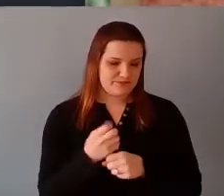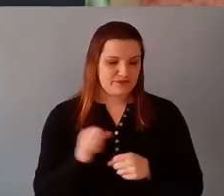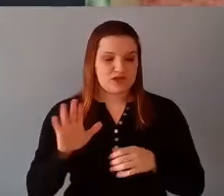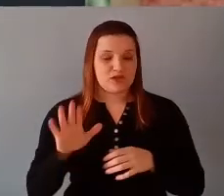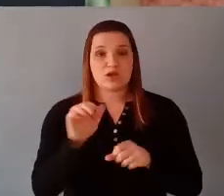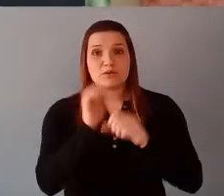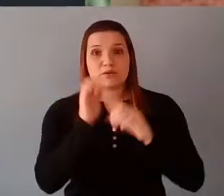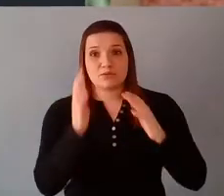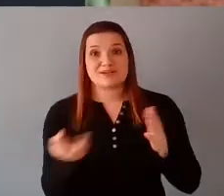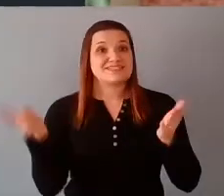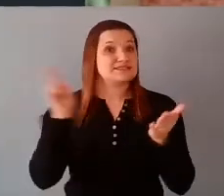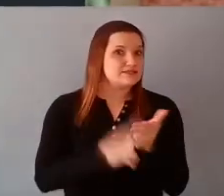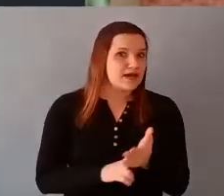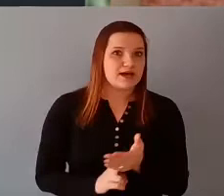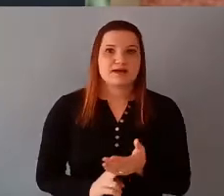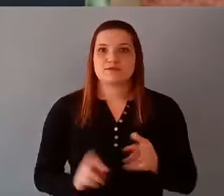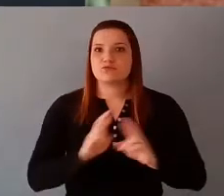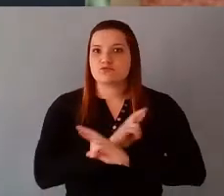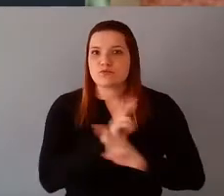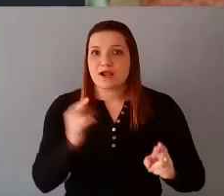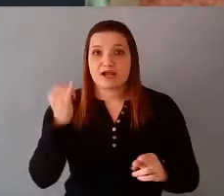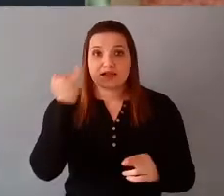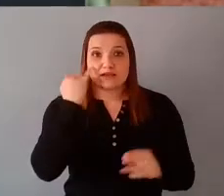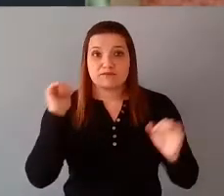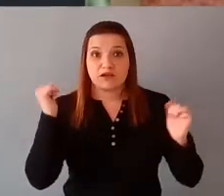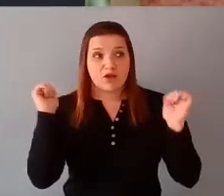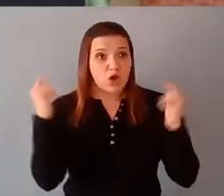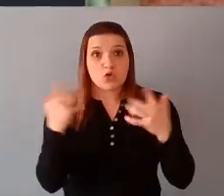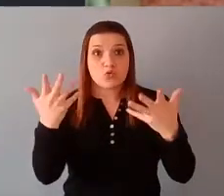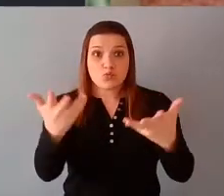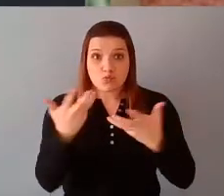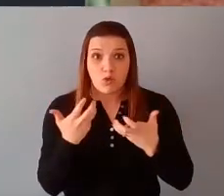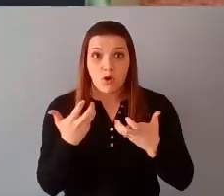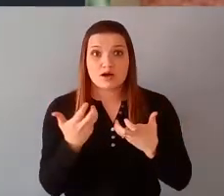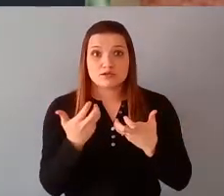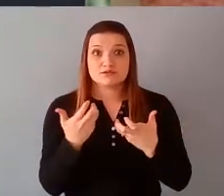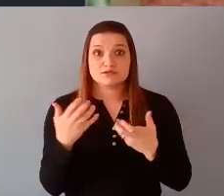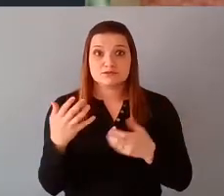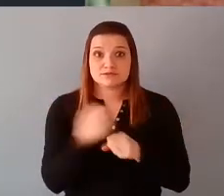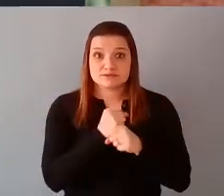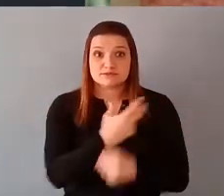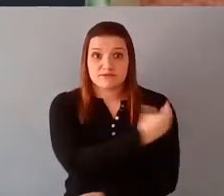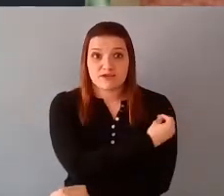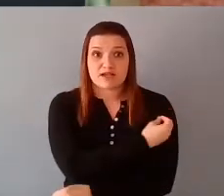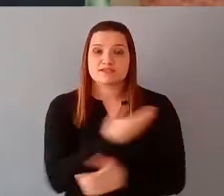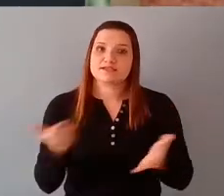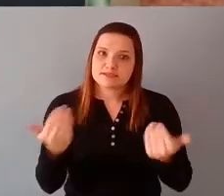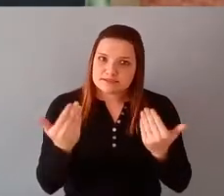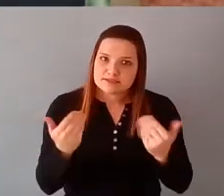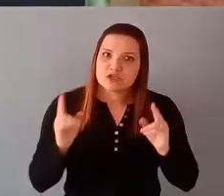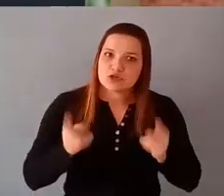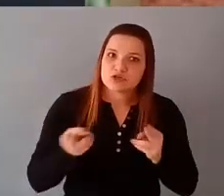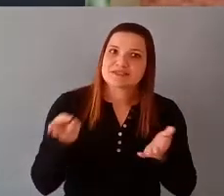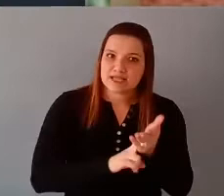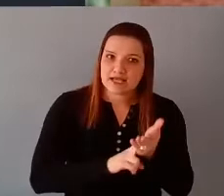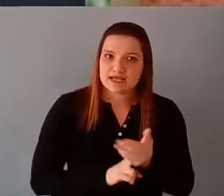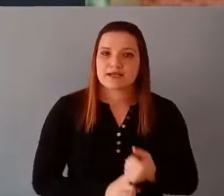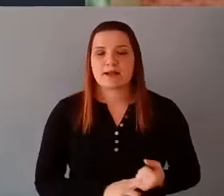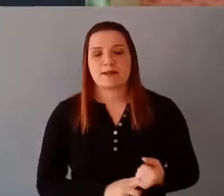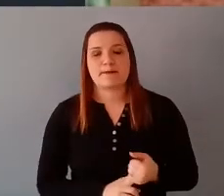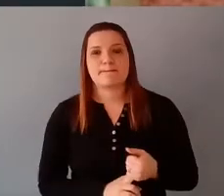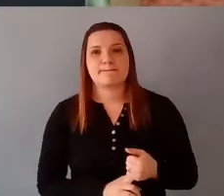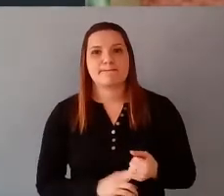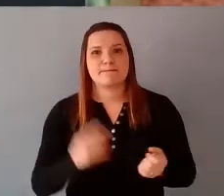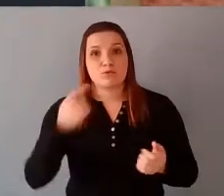employees signed up, and everybody that wants to take it, we want to hurry up and get them signed up because we actually we have